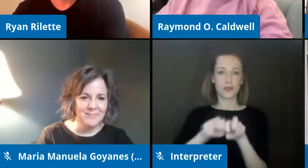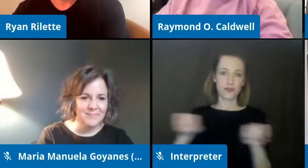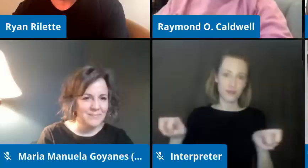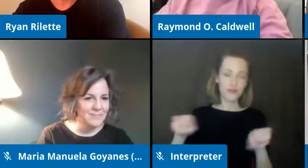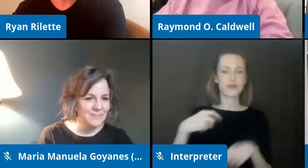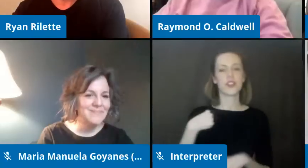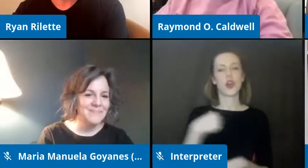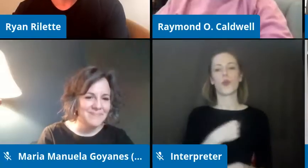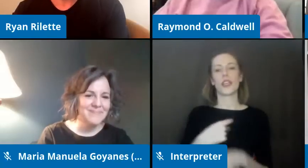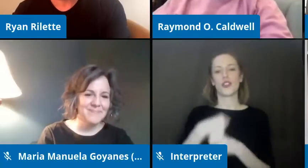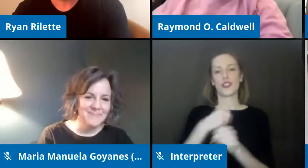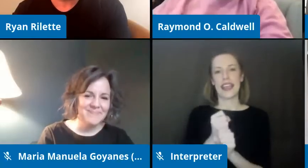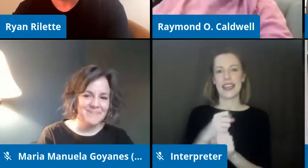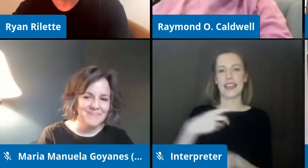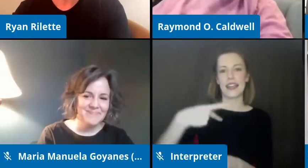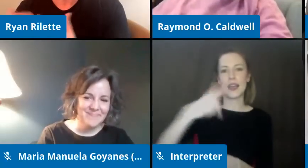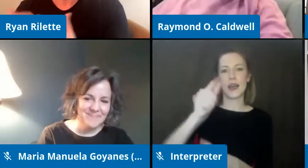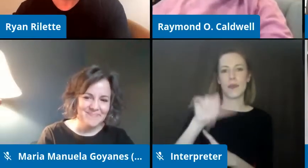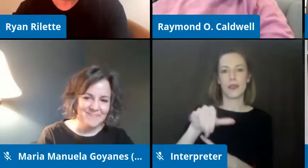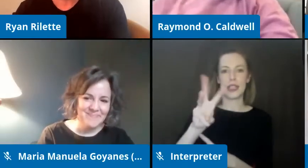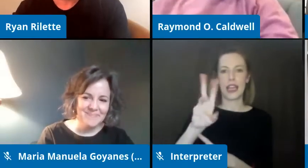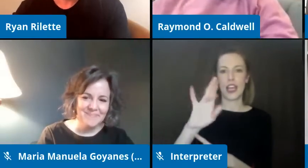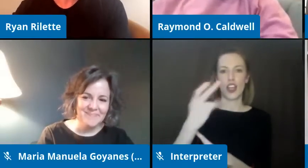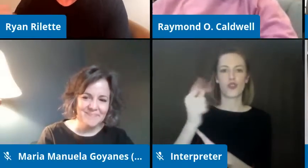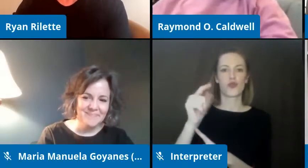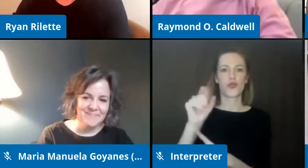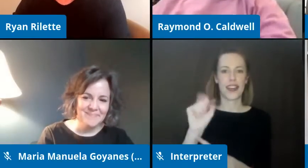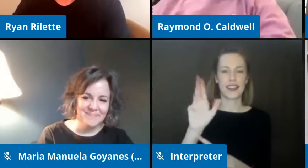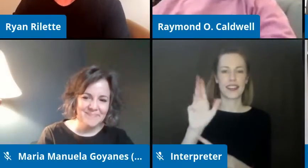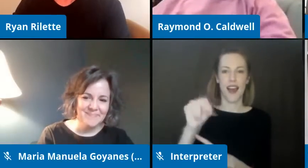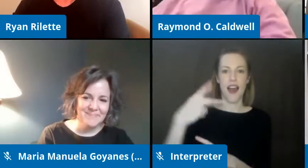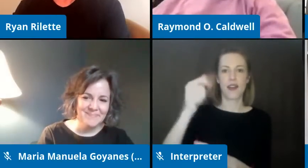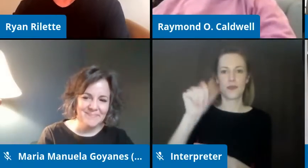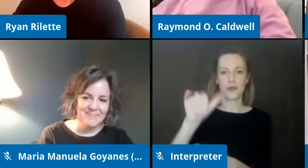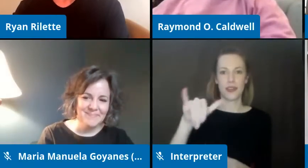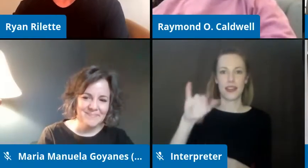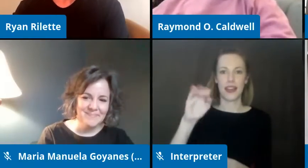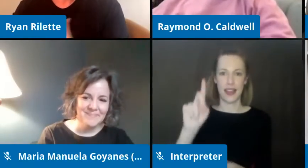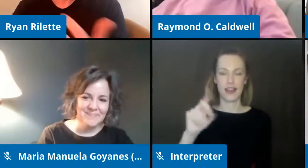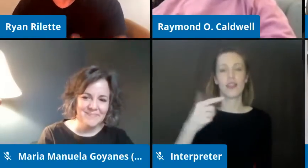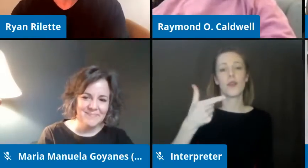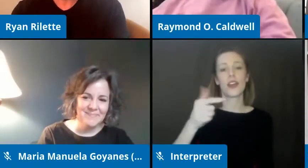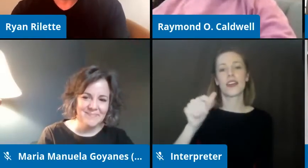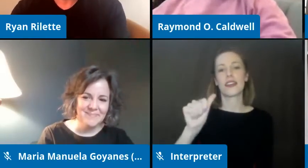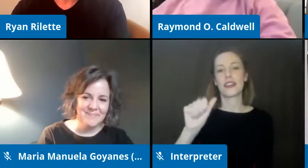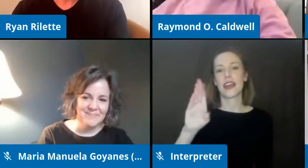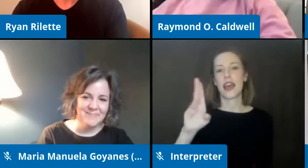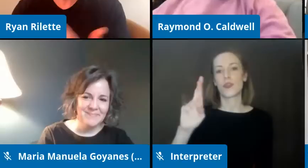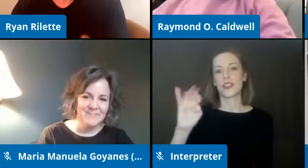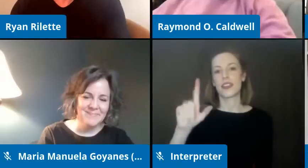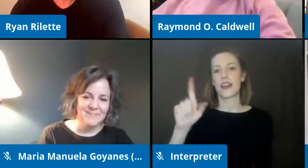Playwrights on Plays, where Gabrielle is interviewing different playwrights about a play that's in the public domain that they can